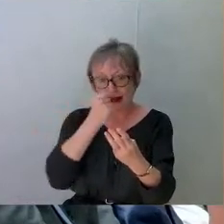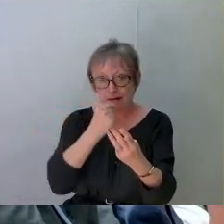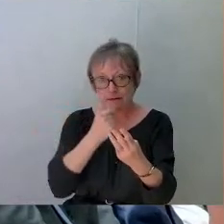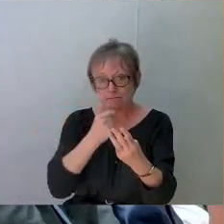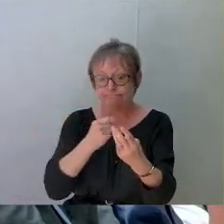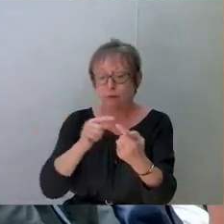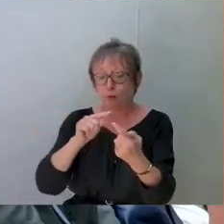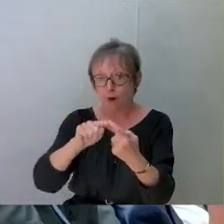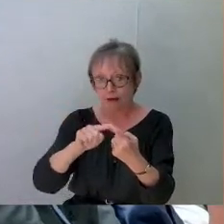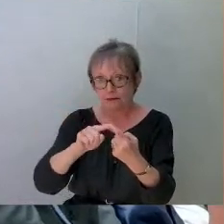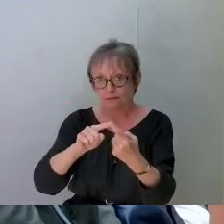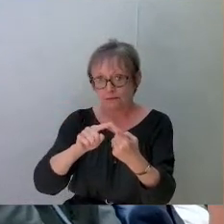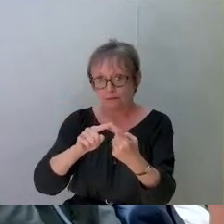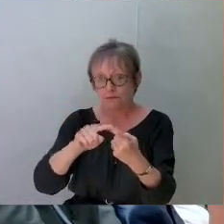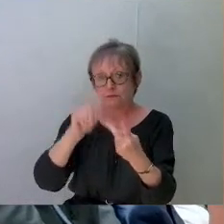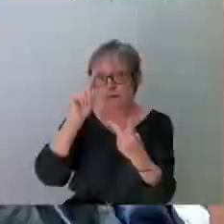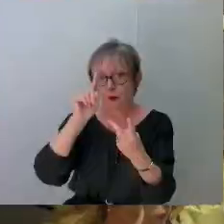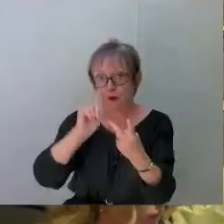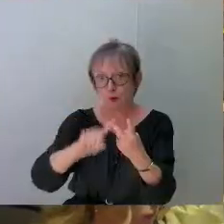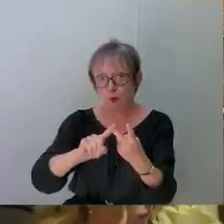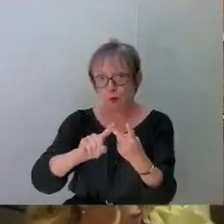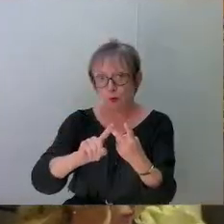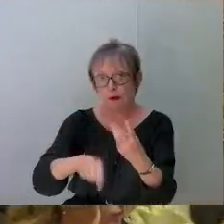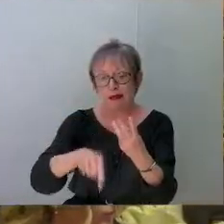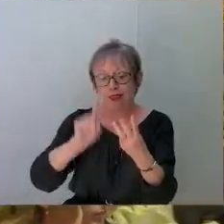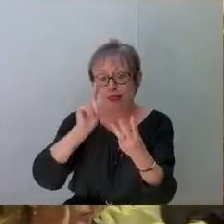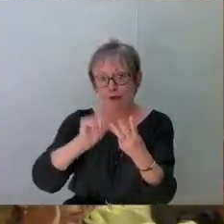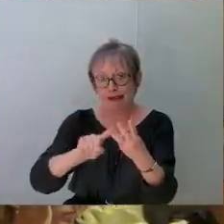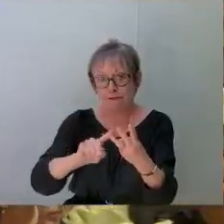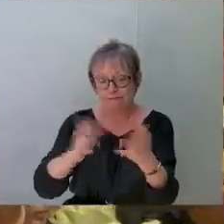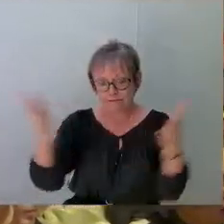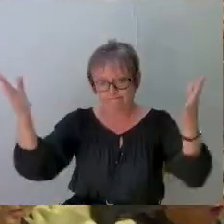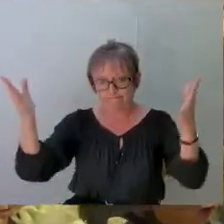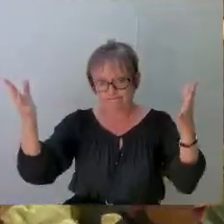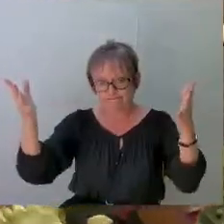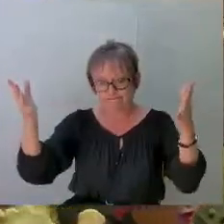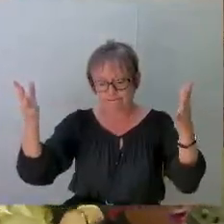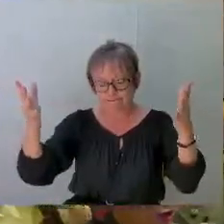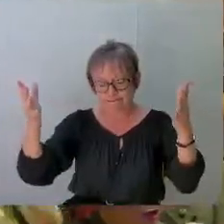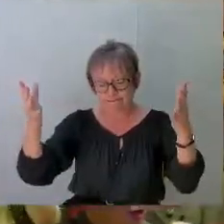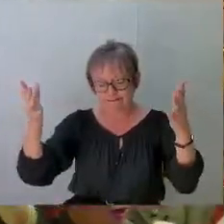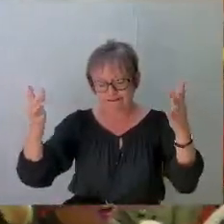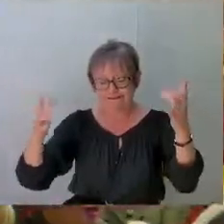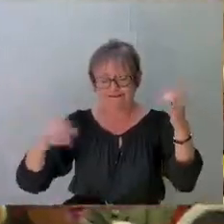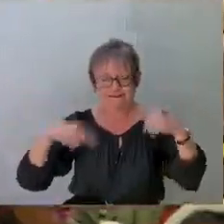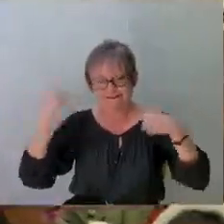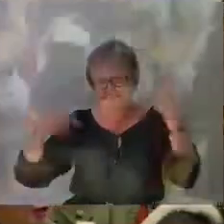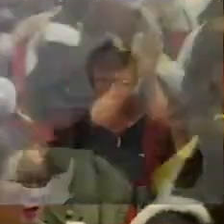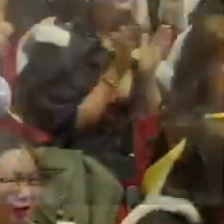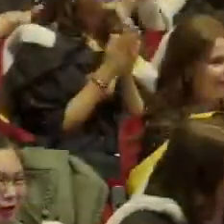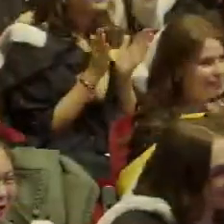I'm going to count you in. 1, and 2, and 3.